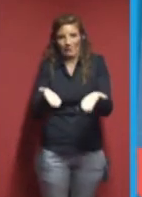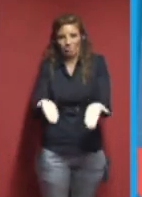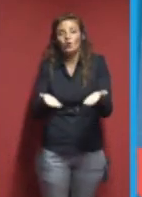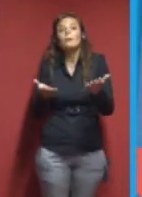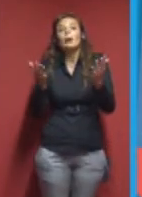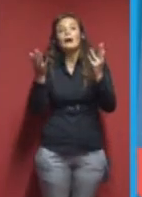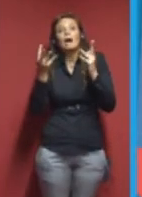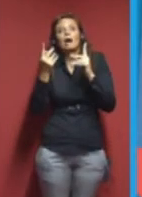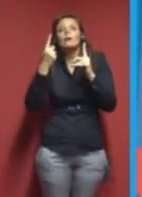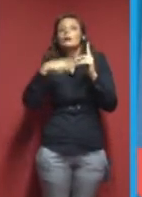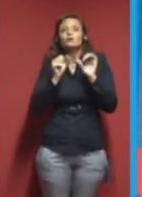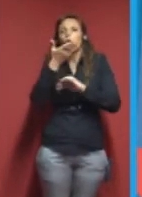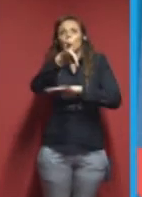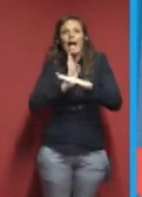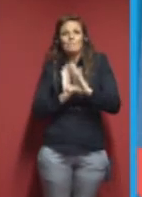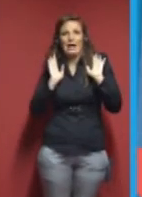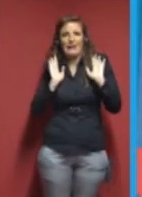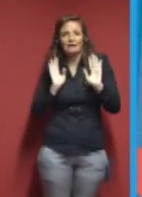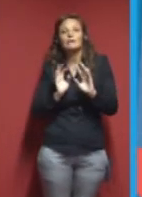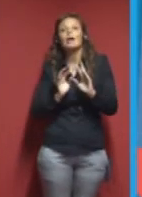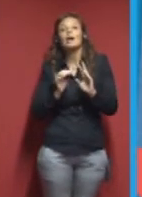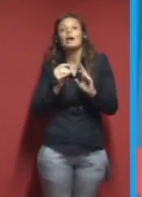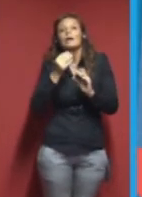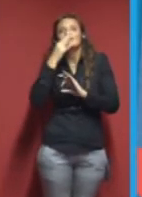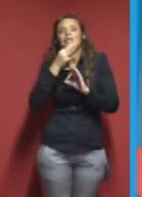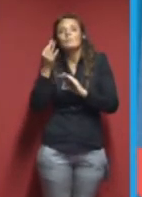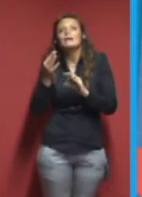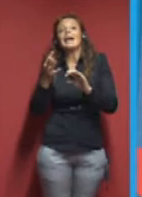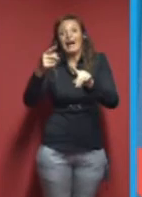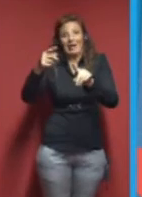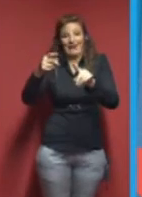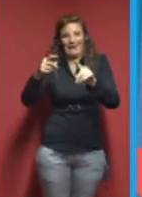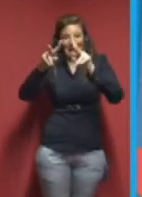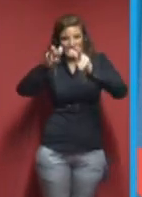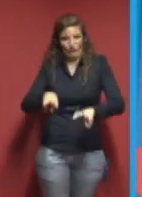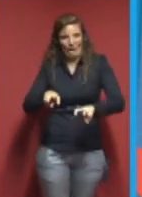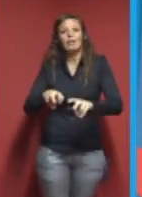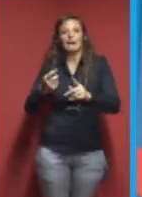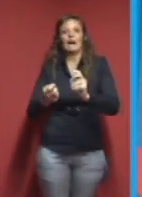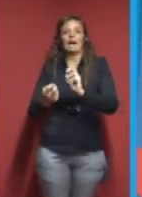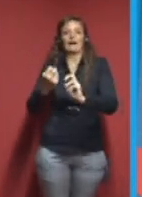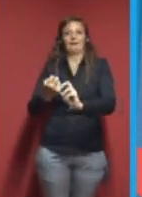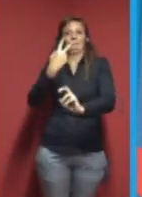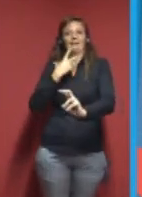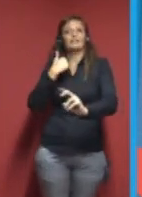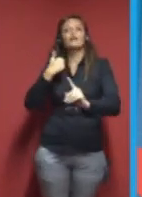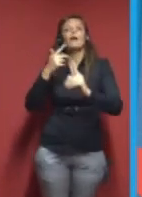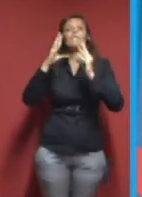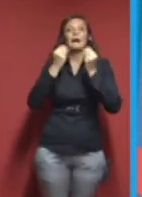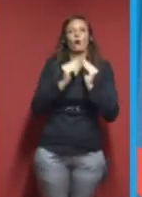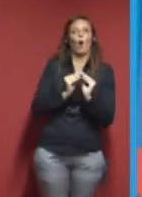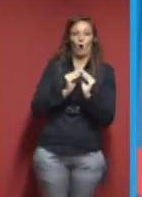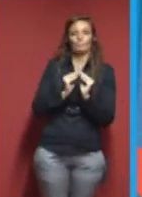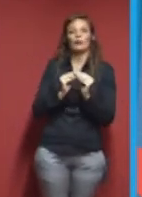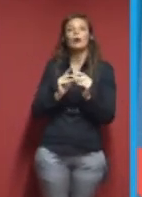should do, but then we have to say actually how things are. So I've been spending a lot of time also developing specific tools